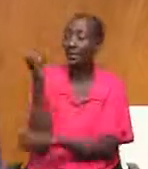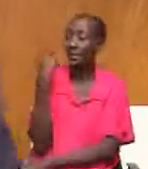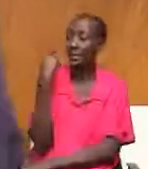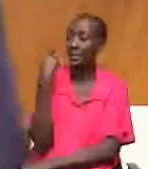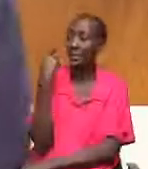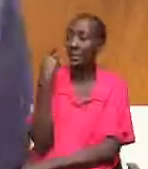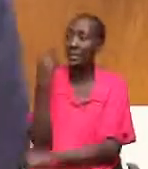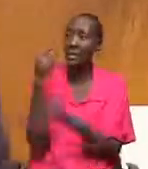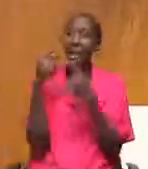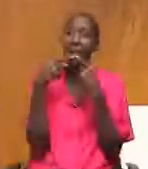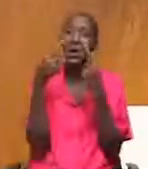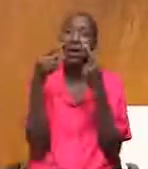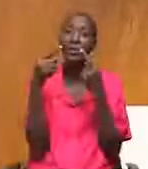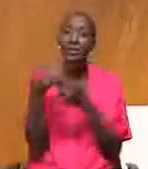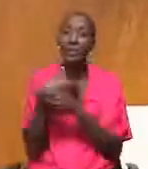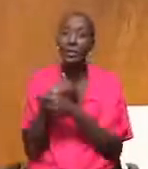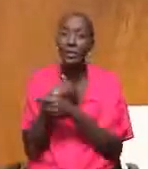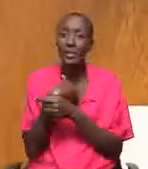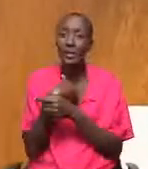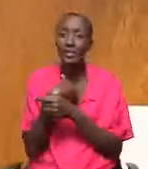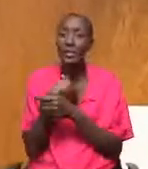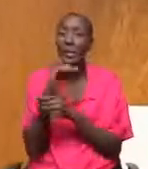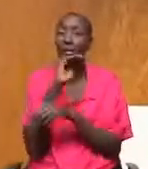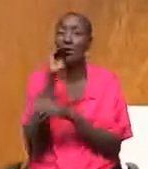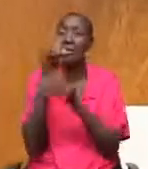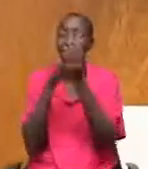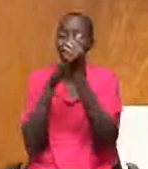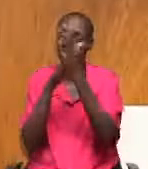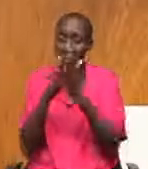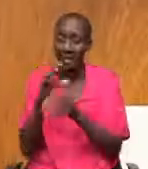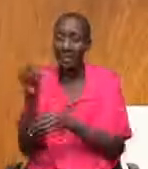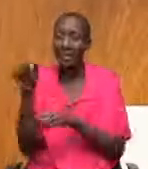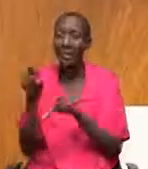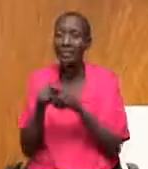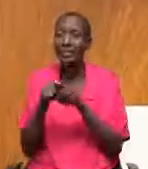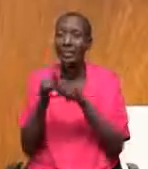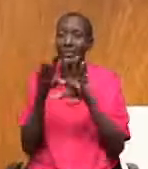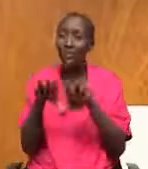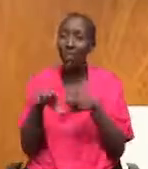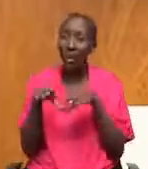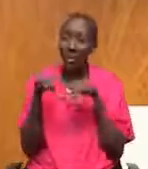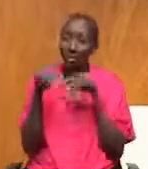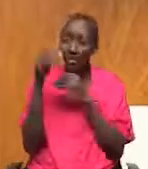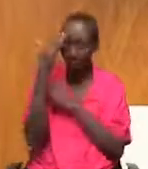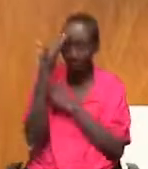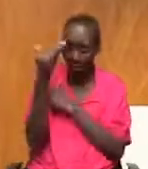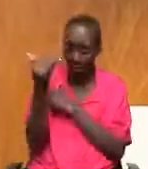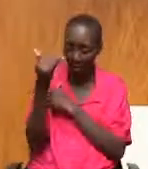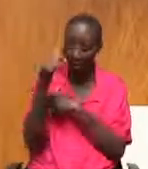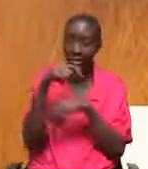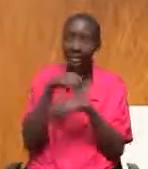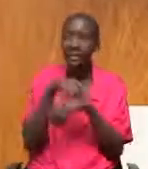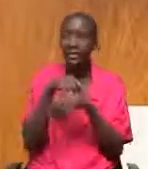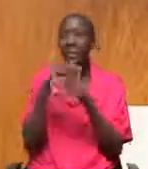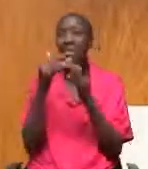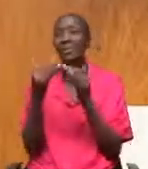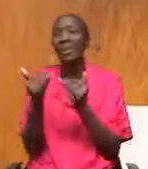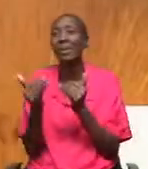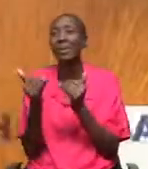some pronouncements and called on other leaders also to take a cue. Because this time calls